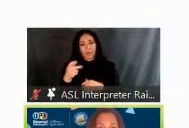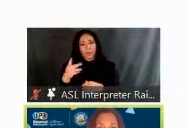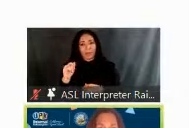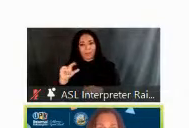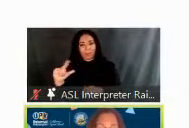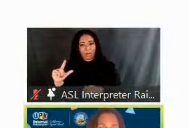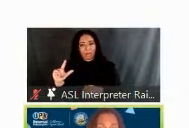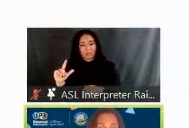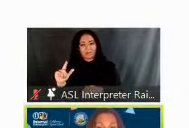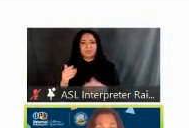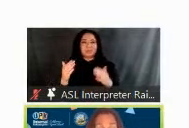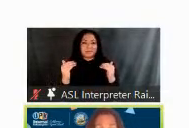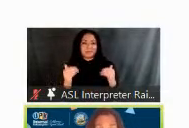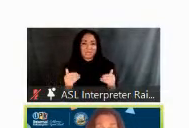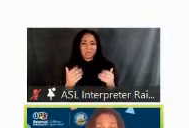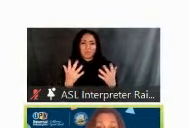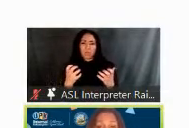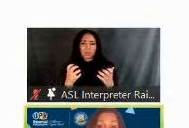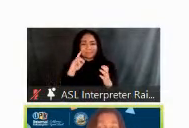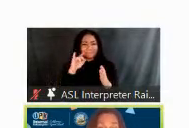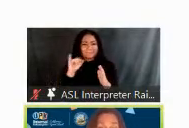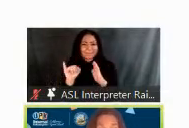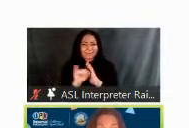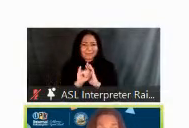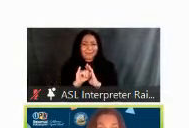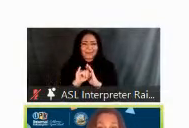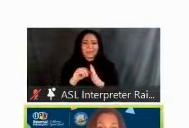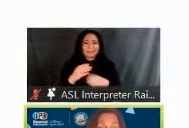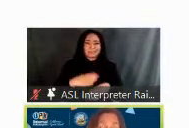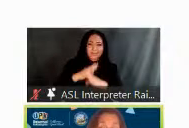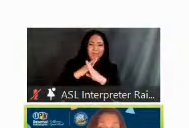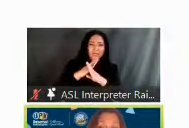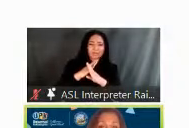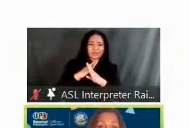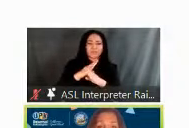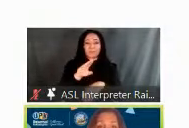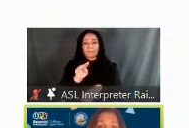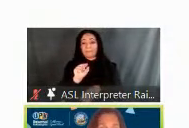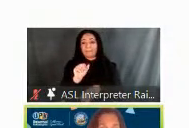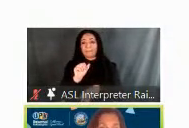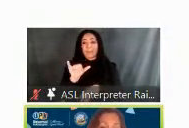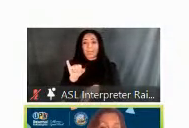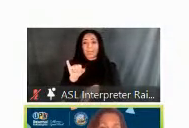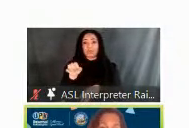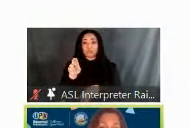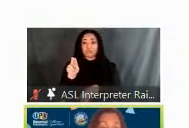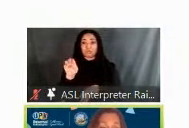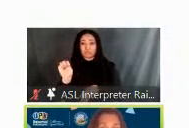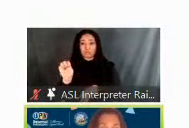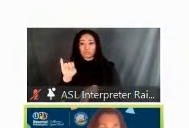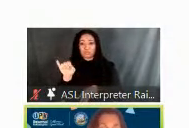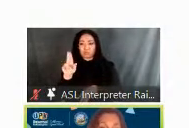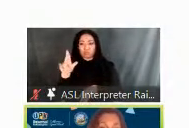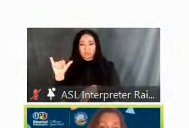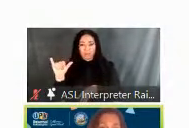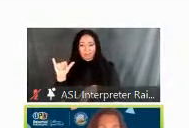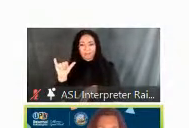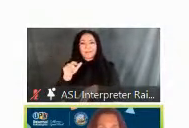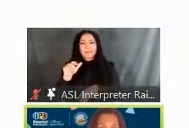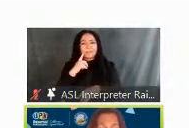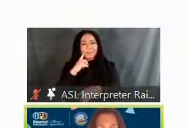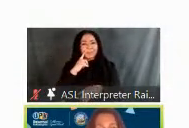dive to unpack and identify barriers in May, June, and July, and then uncover and identify solutions